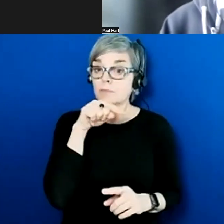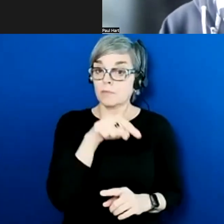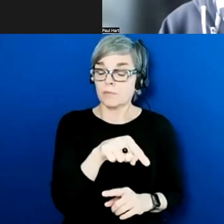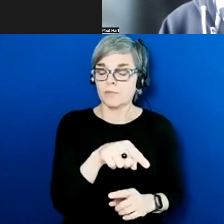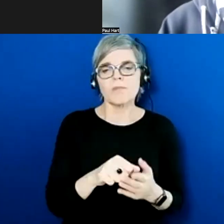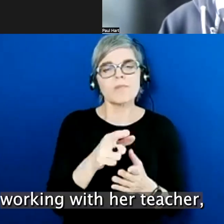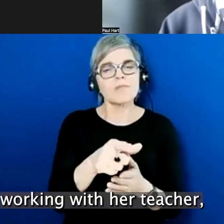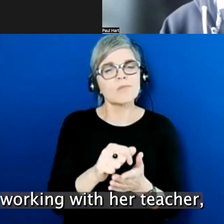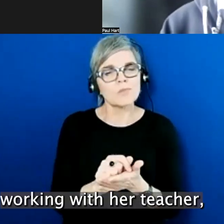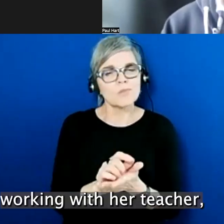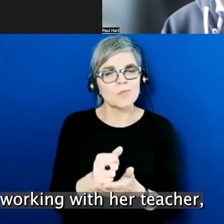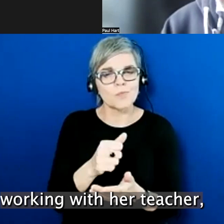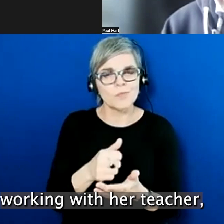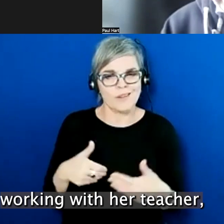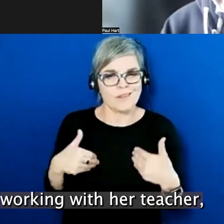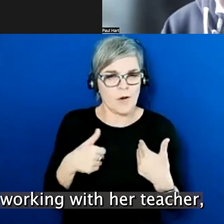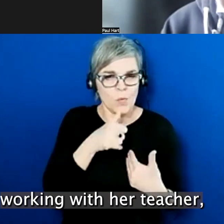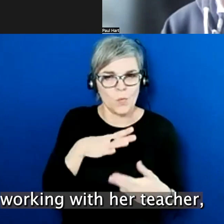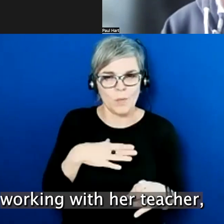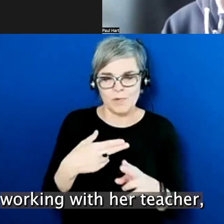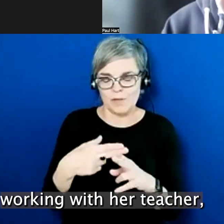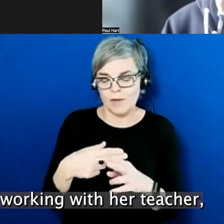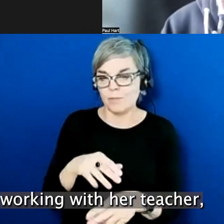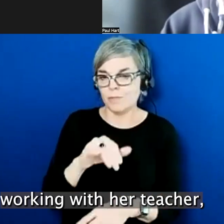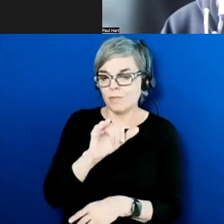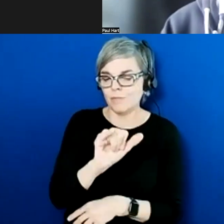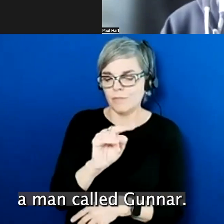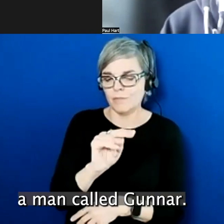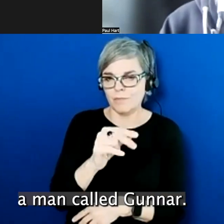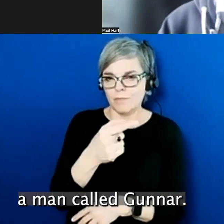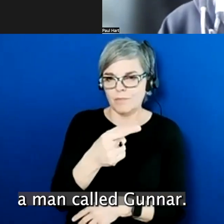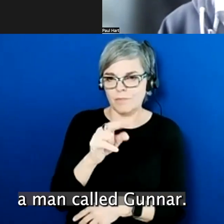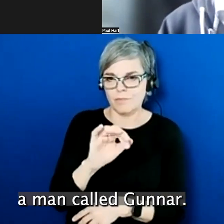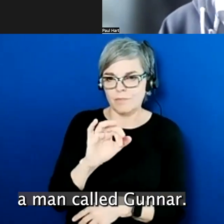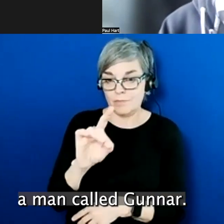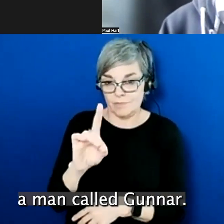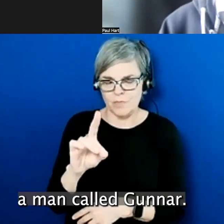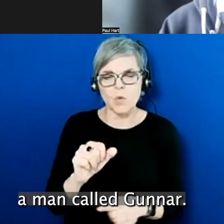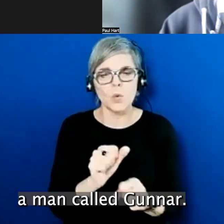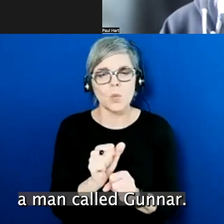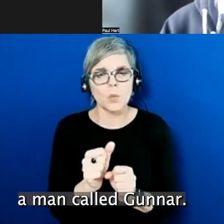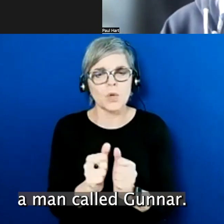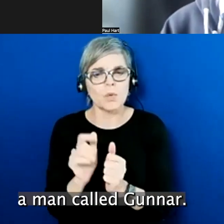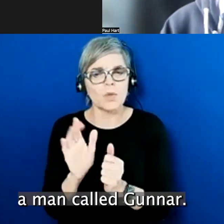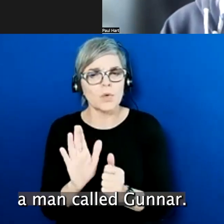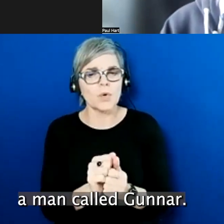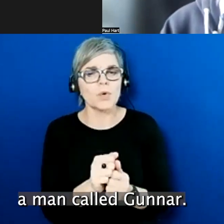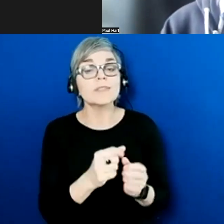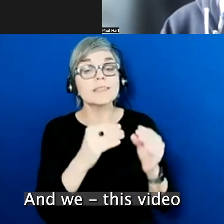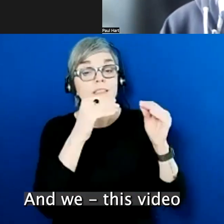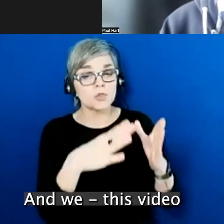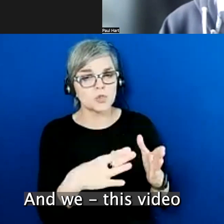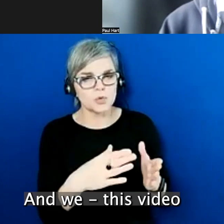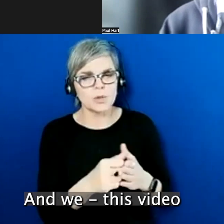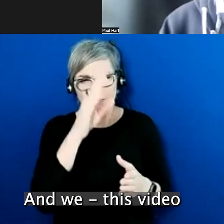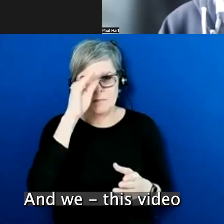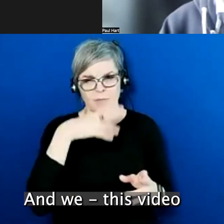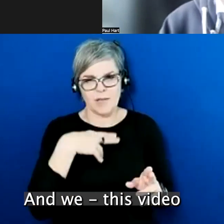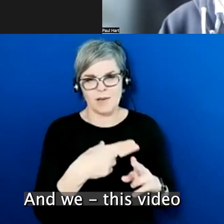Ingrid working with her teacher, a man called Gunnar.